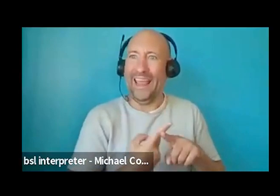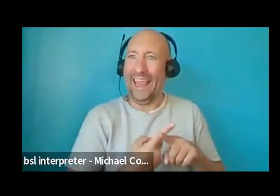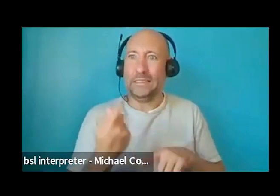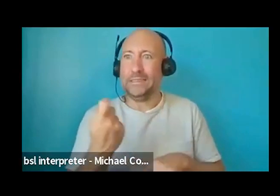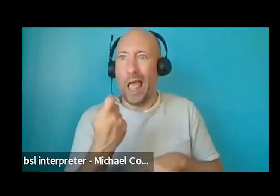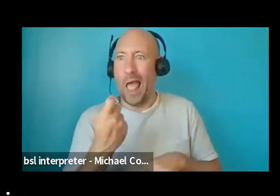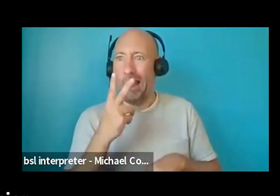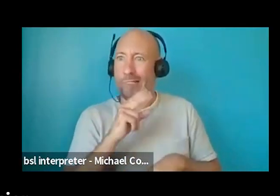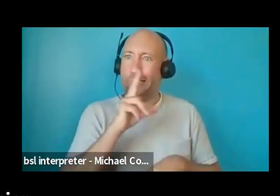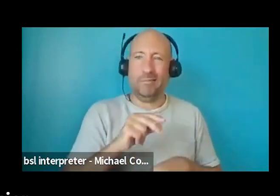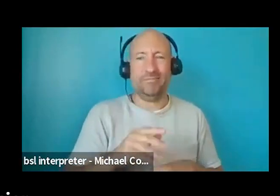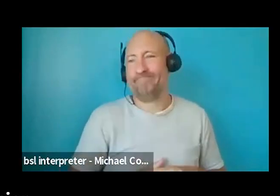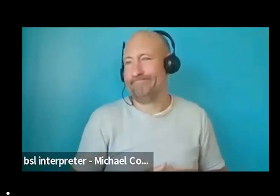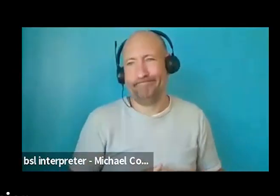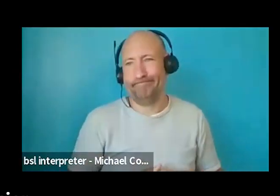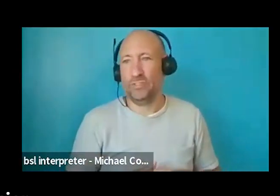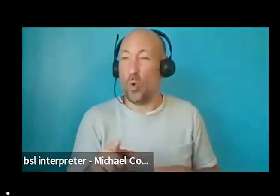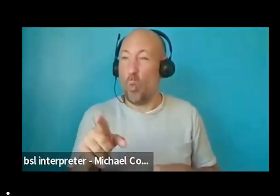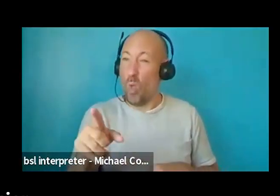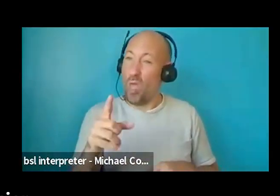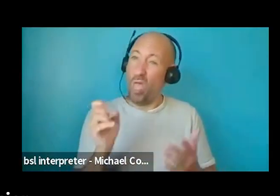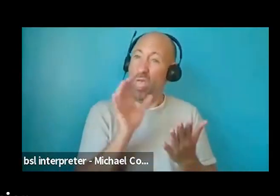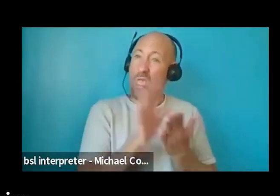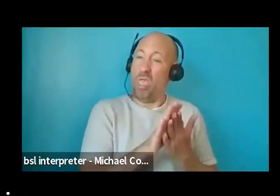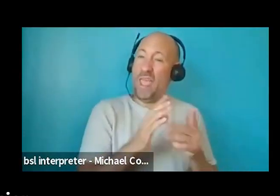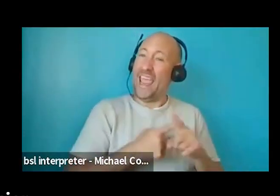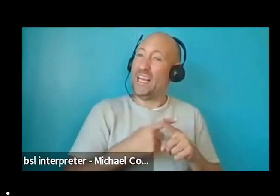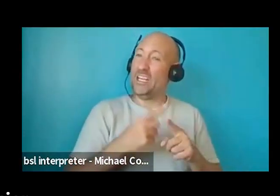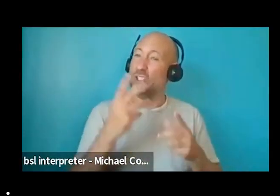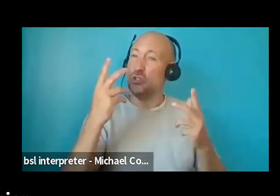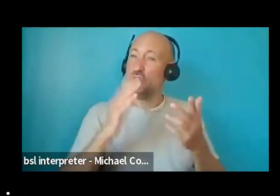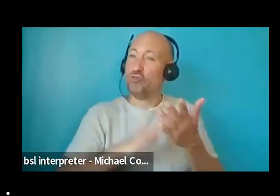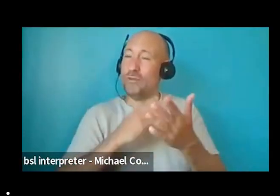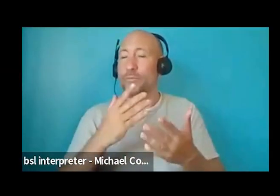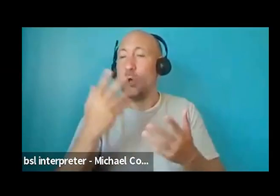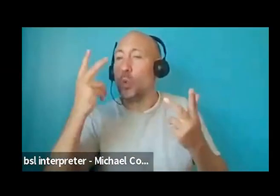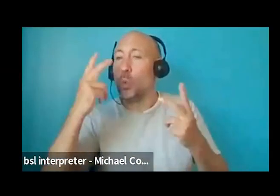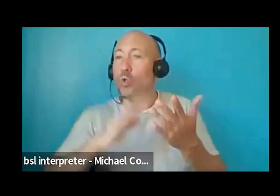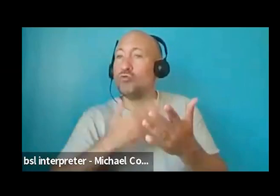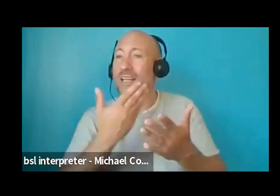using Google Translate, that would make our lives a lot easier. Thank you.